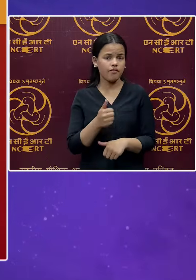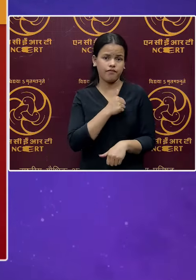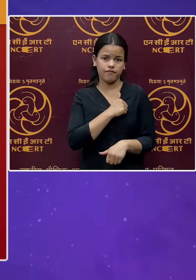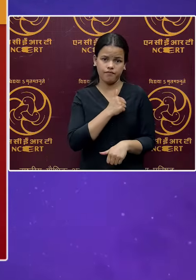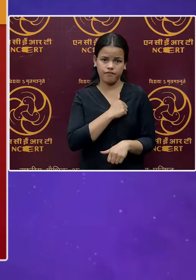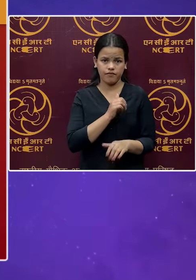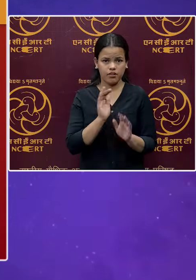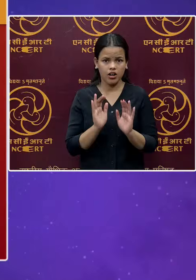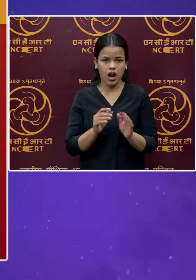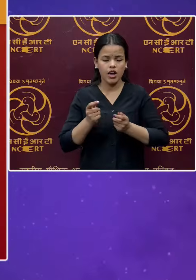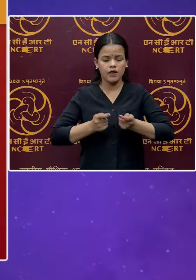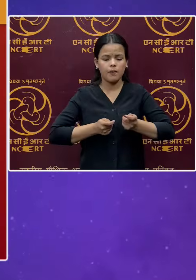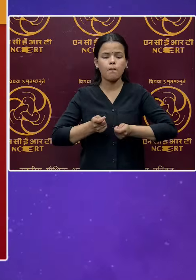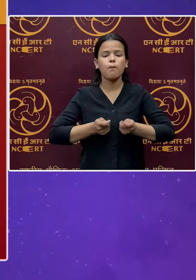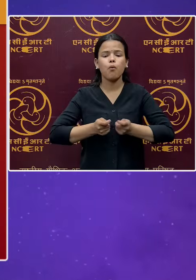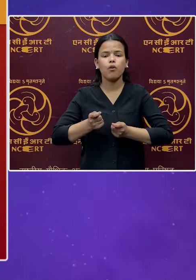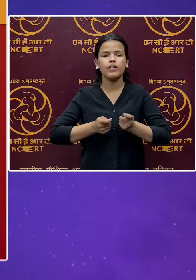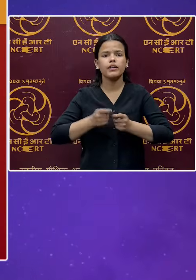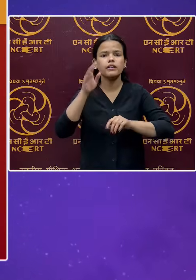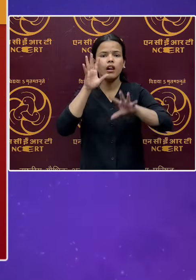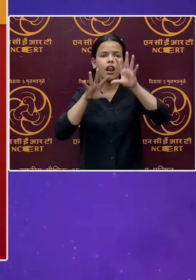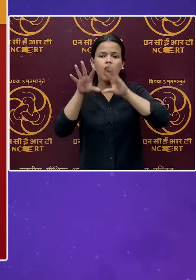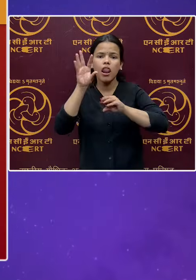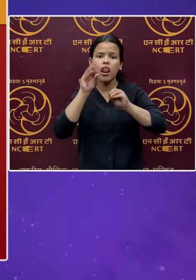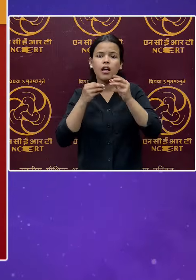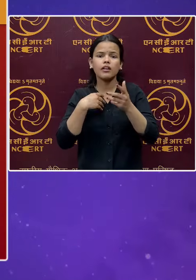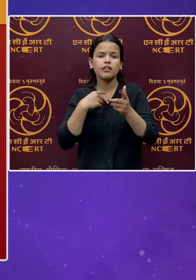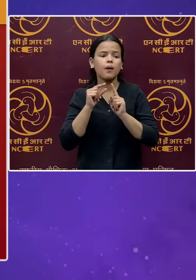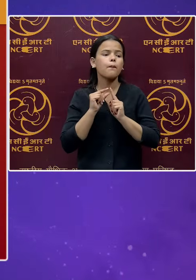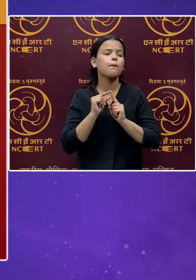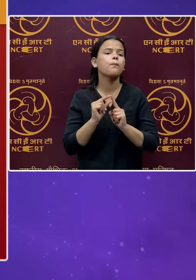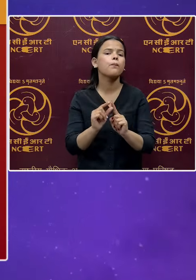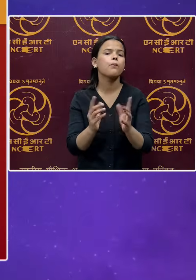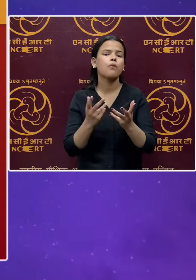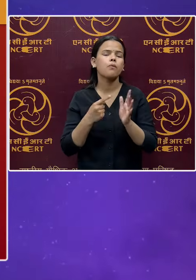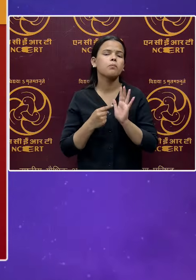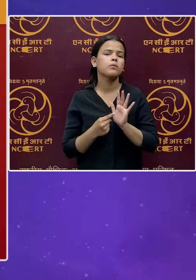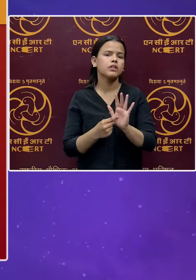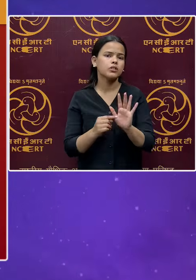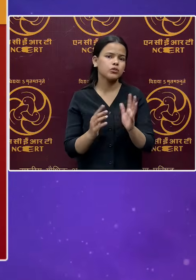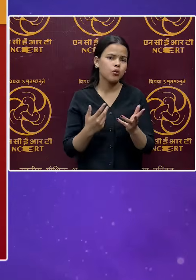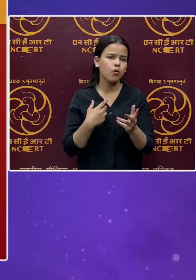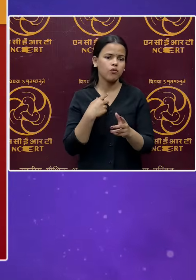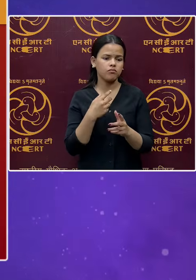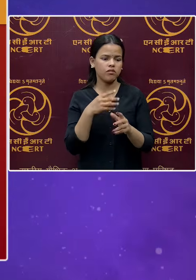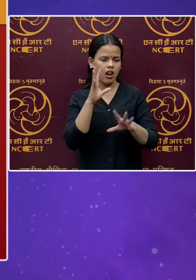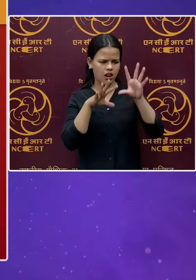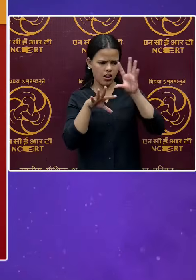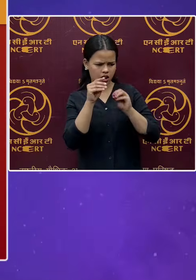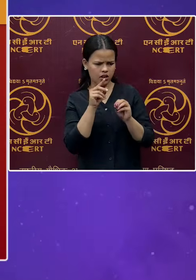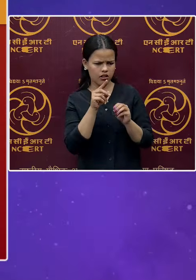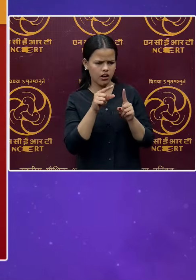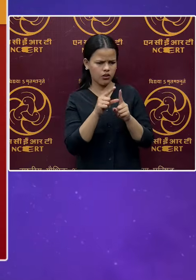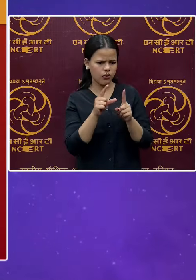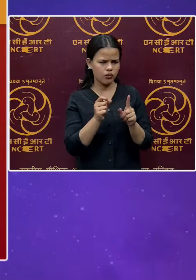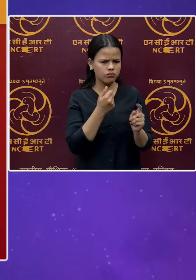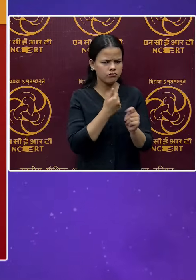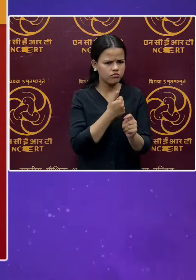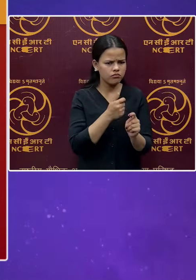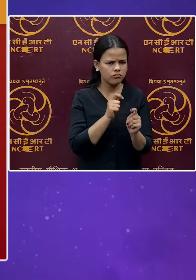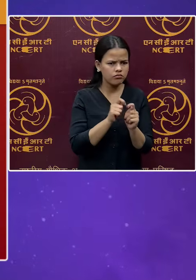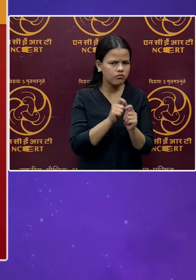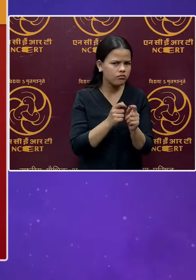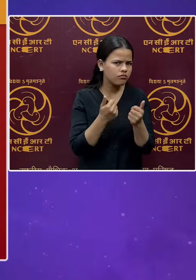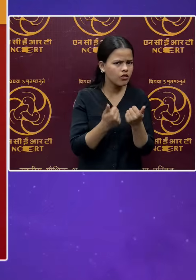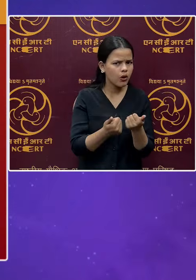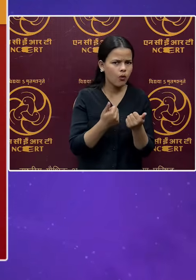of monitoring learners' performance. So they can see which learner is doing what, whether they have